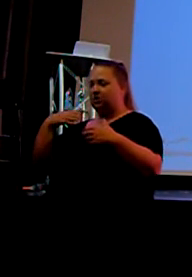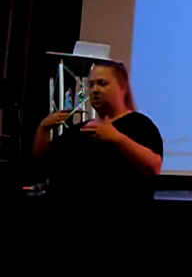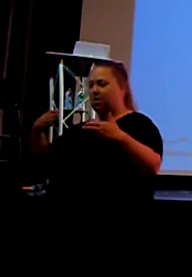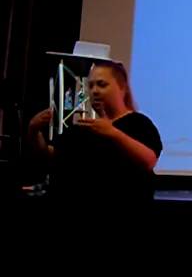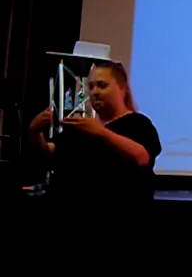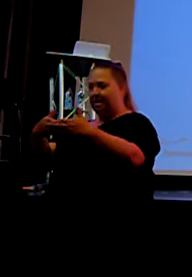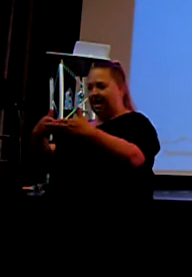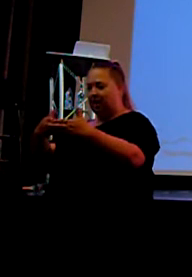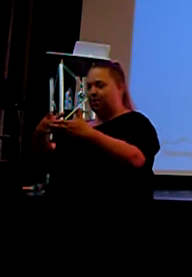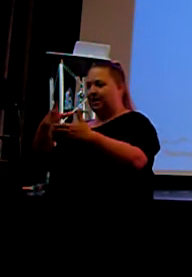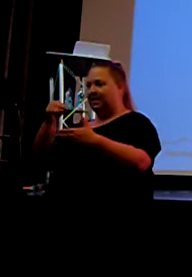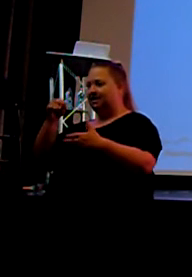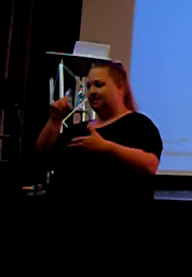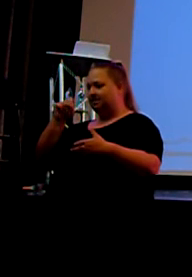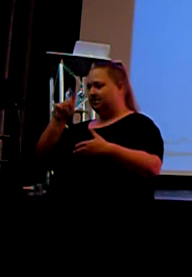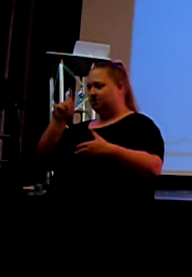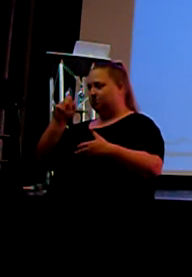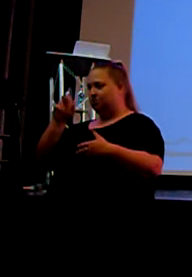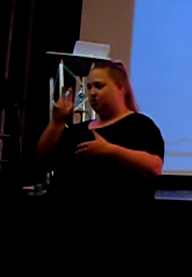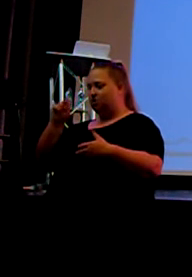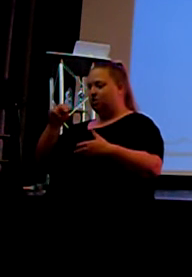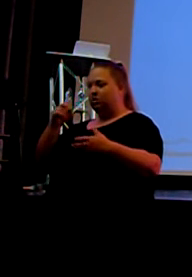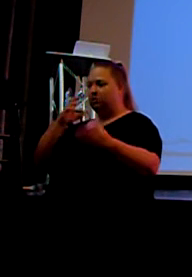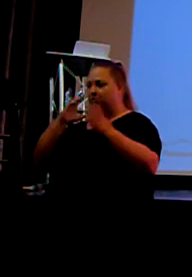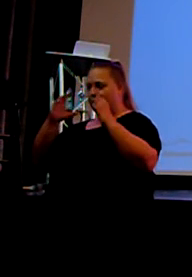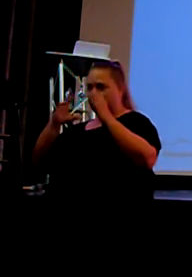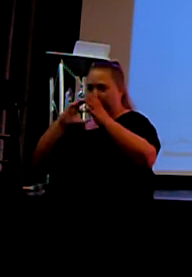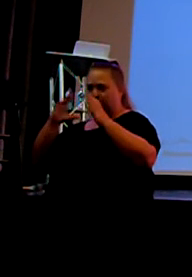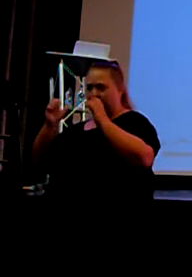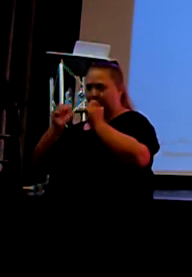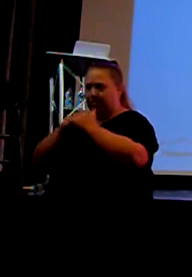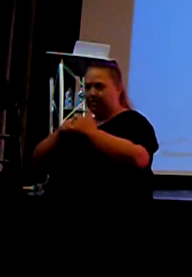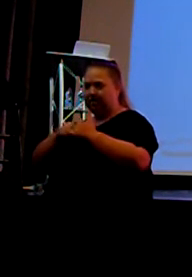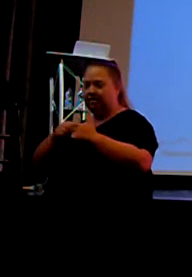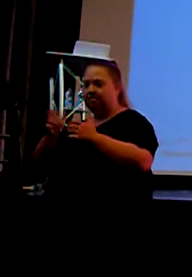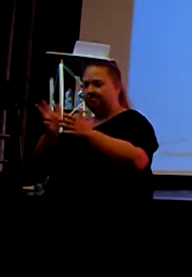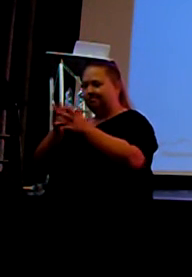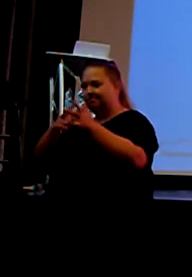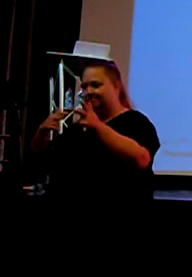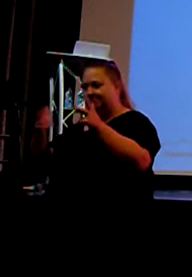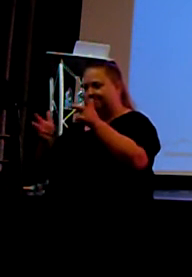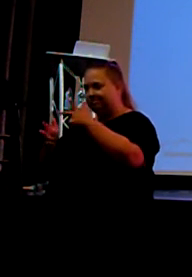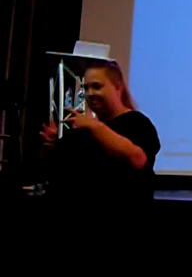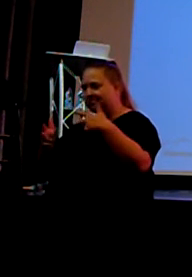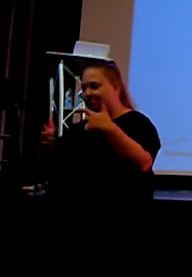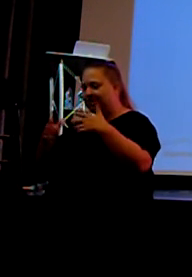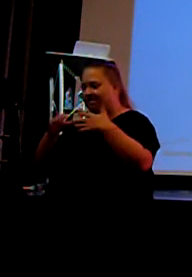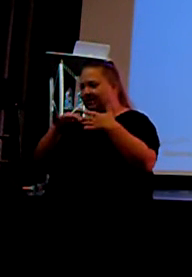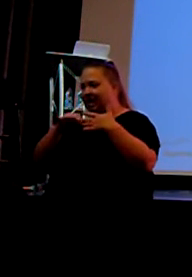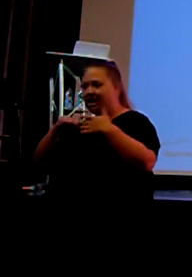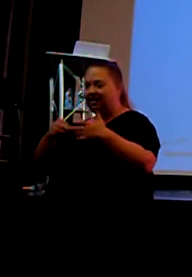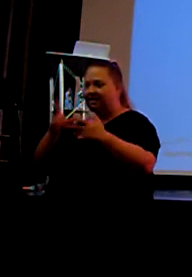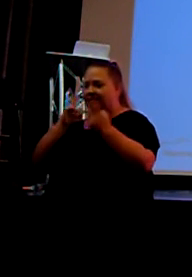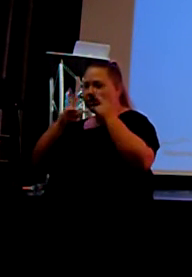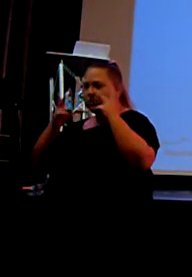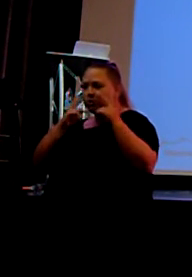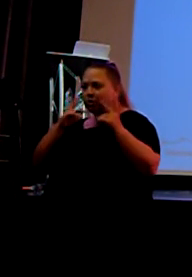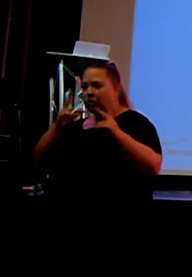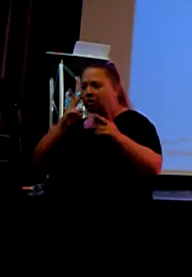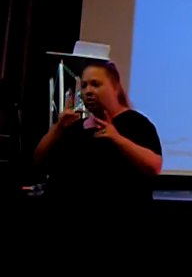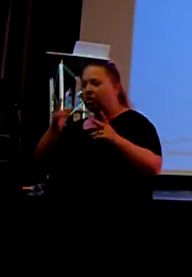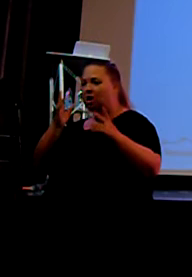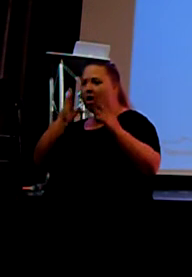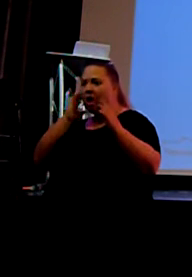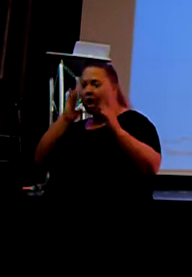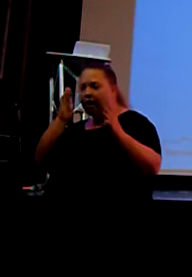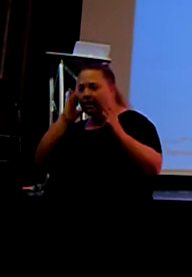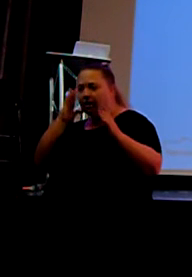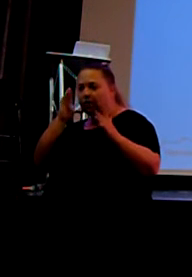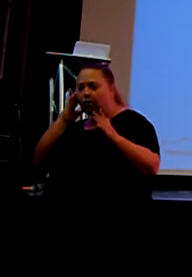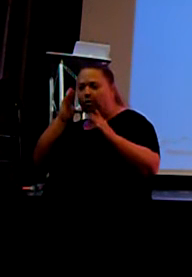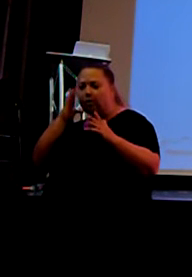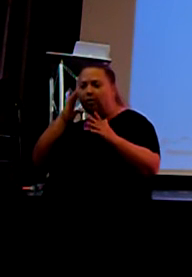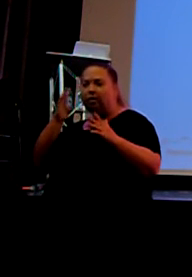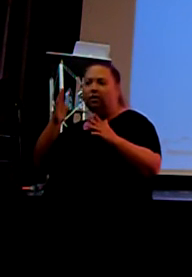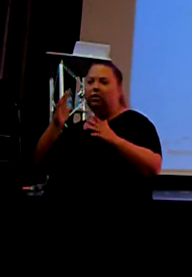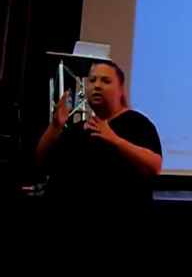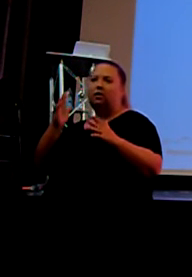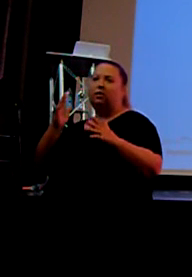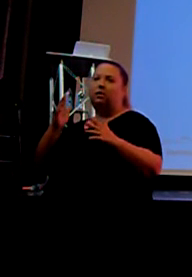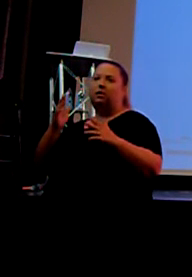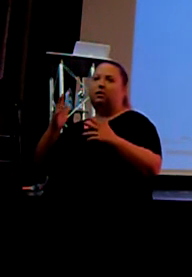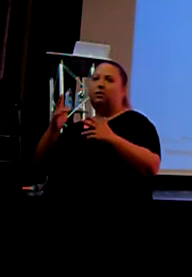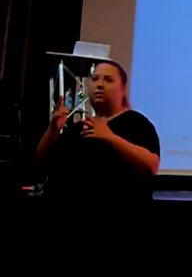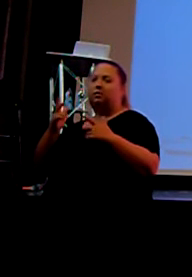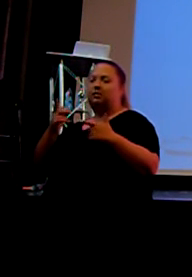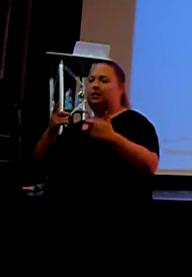are in constant radio communication with. So we have visual of the officers, we have our